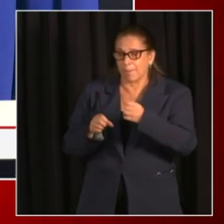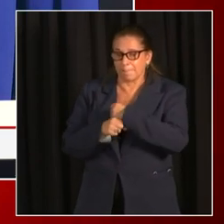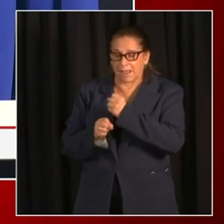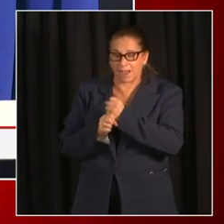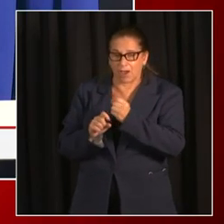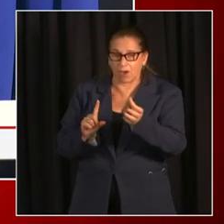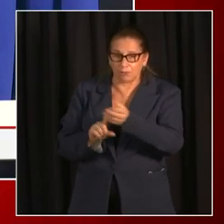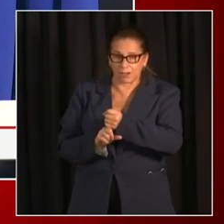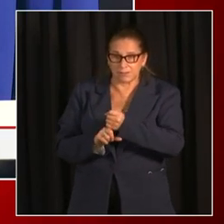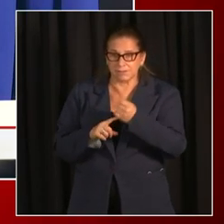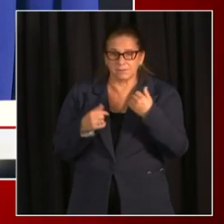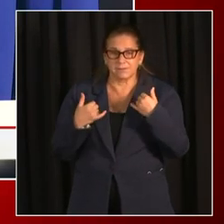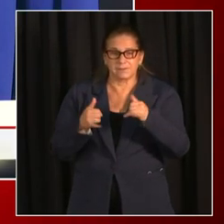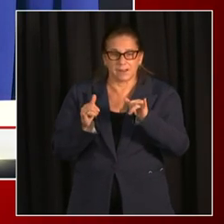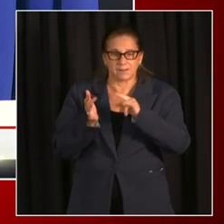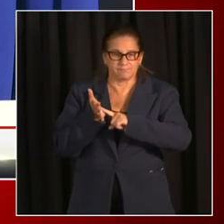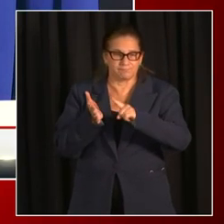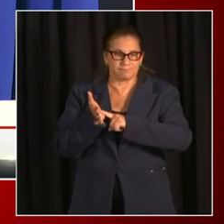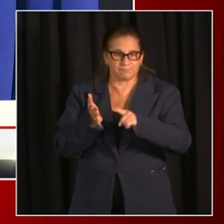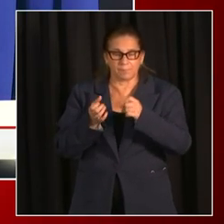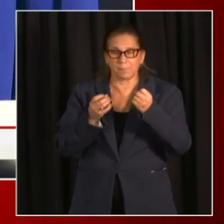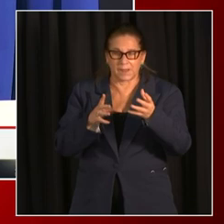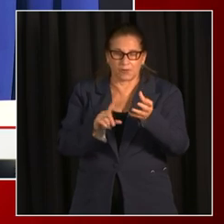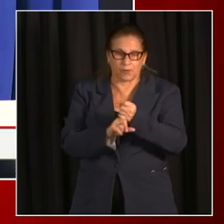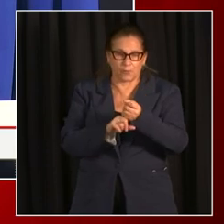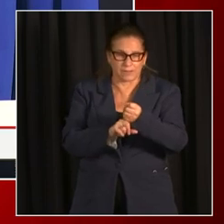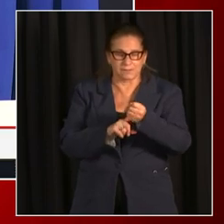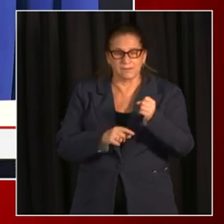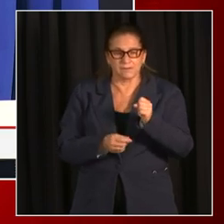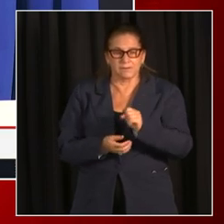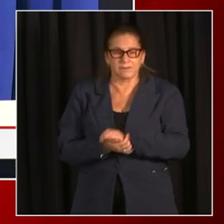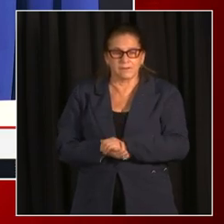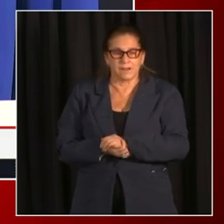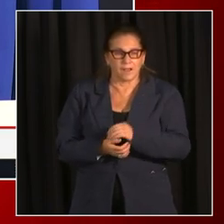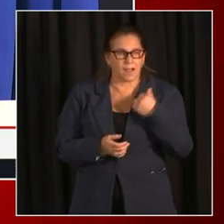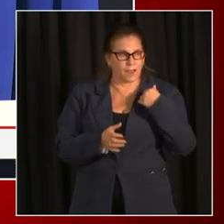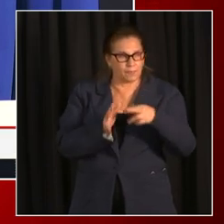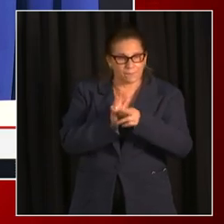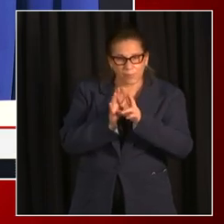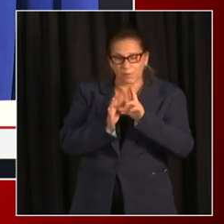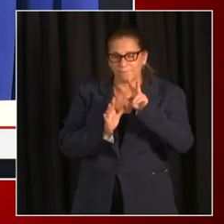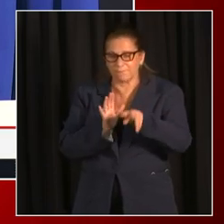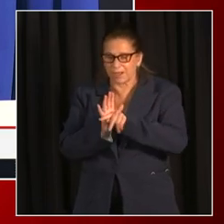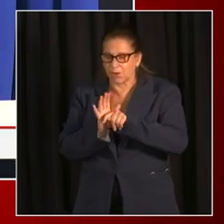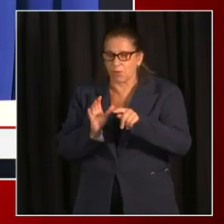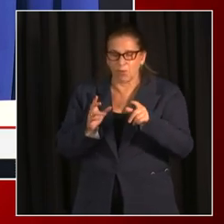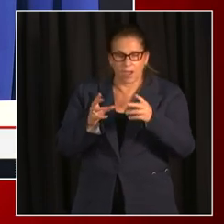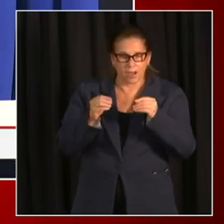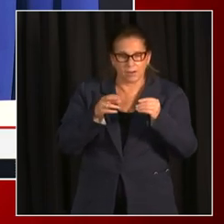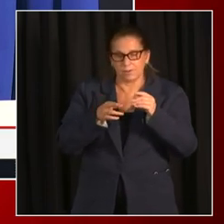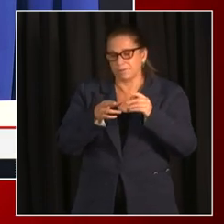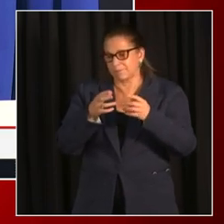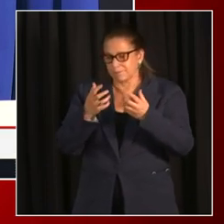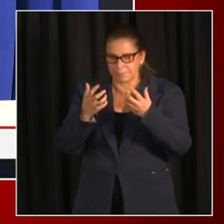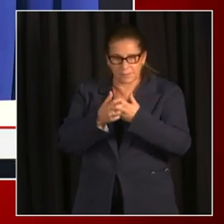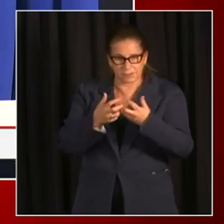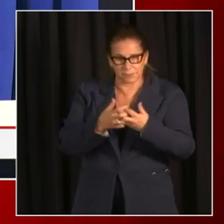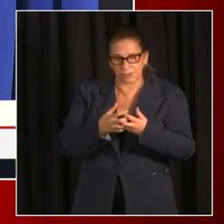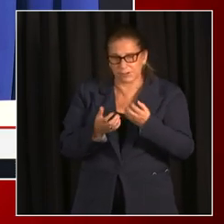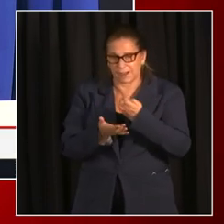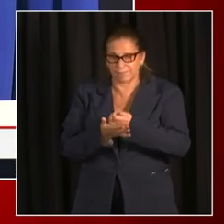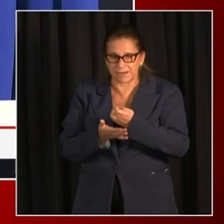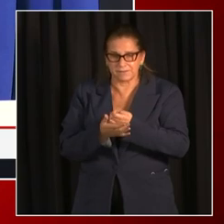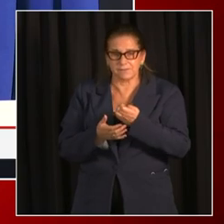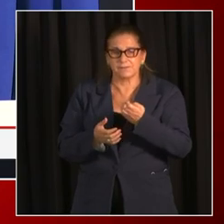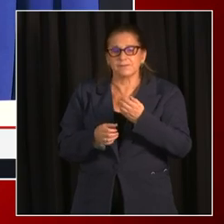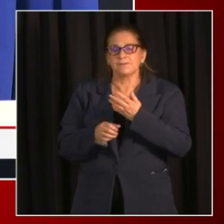still active investigations for a number of those arrests to try to review video and see if we can piece together enough